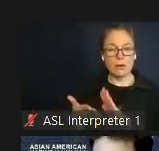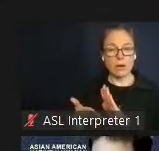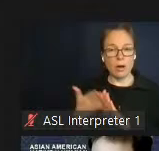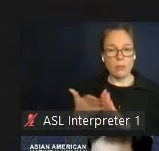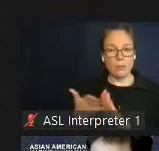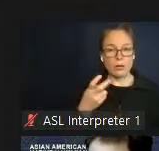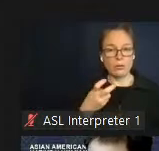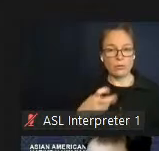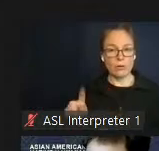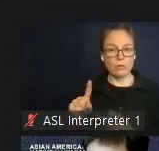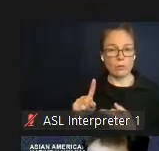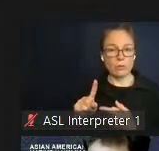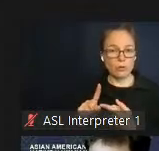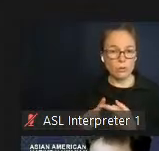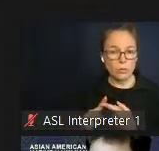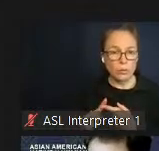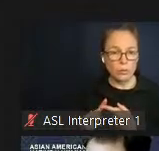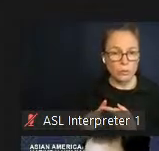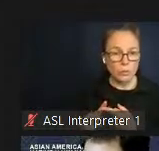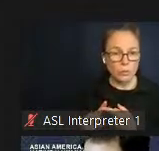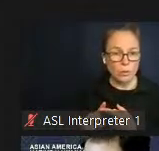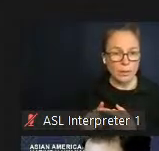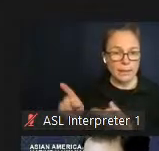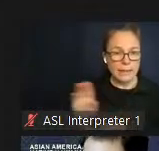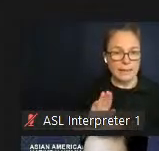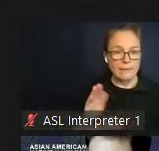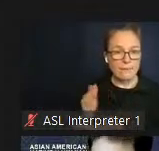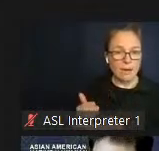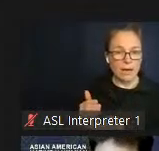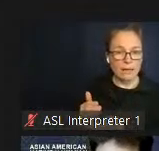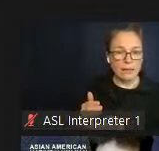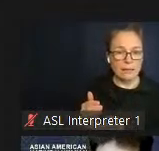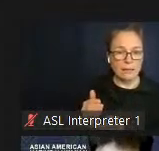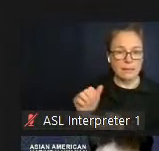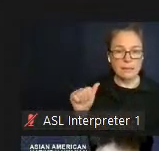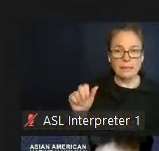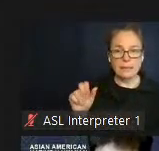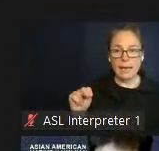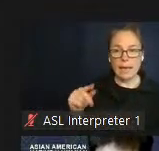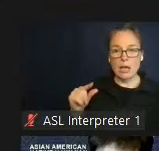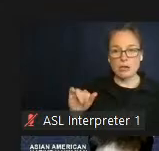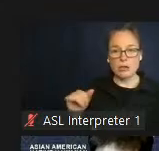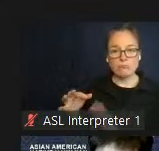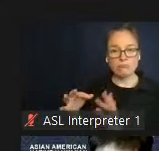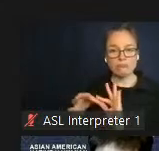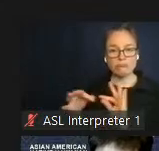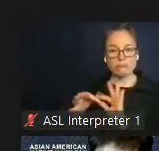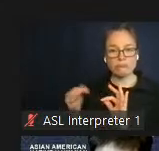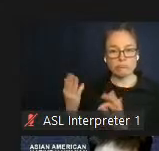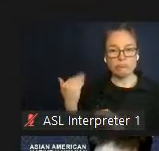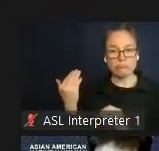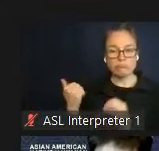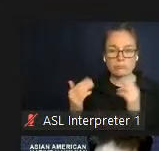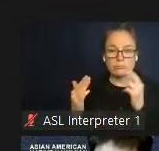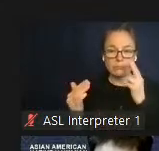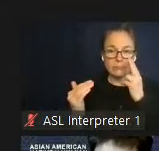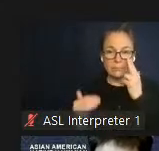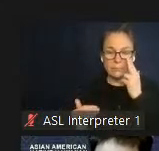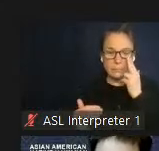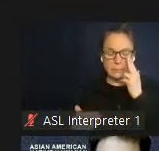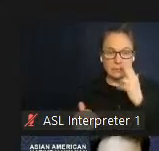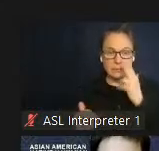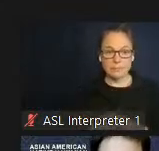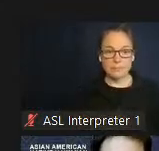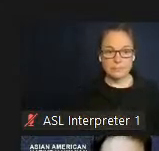to the MISTIT fund that Ms. Angie referred to earlier as well. Next slide.